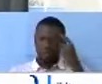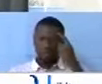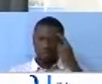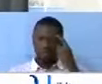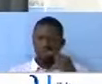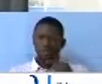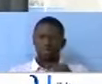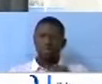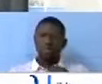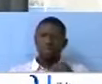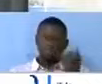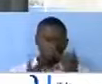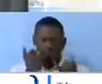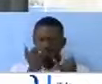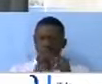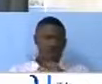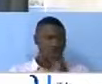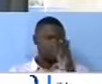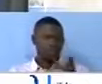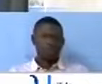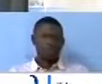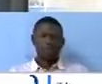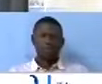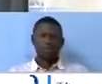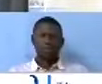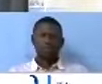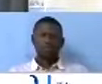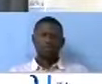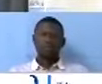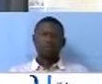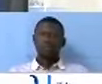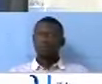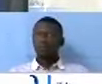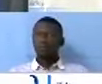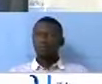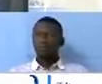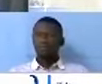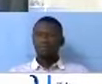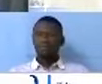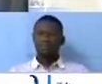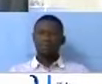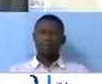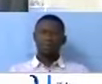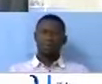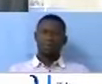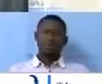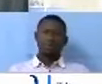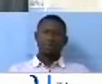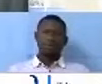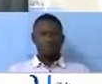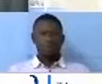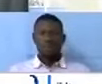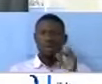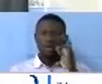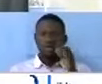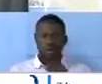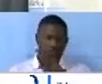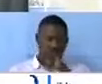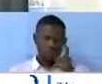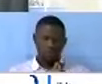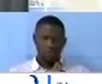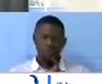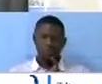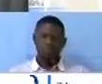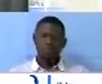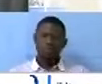by anybody or rude by anybody for that matter. Sir, can we go ahead? So, answer the question. Mm-hmm.